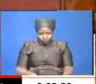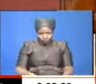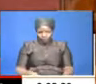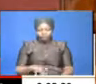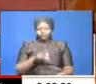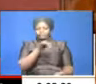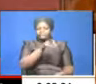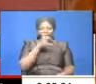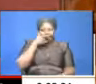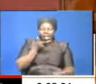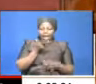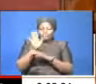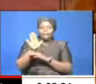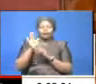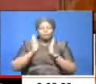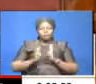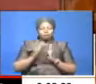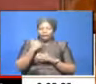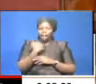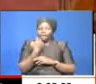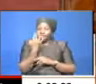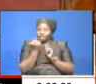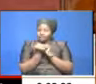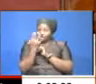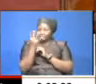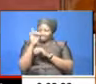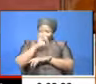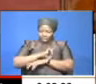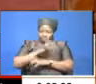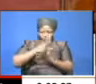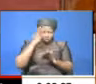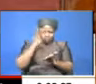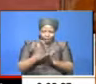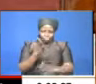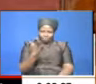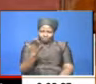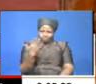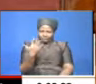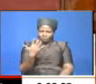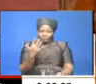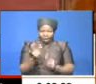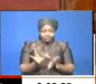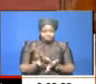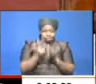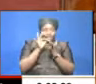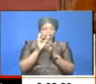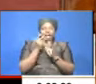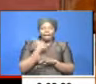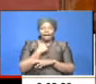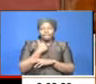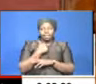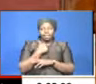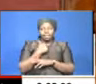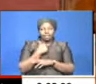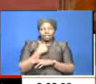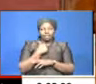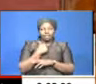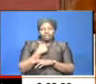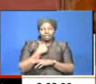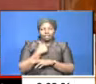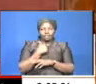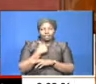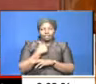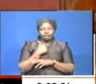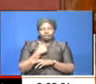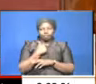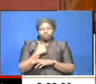days to verify the documents, particularly the existence of the appeal. He further